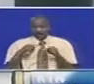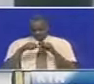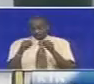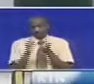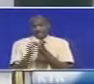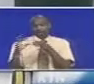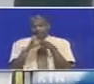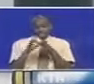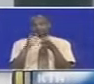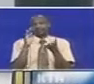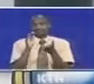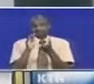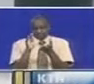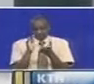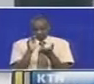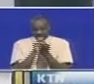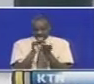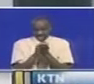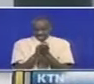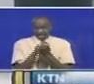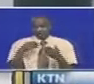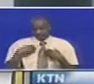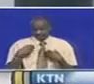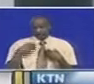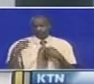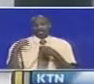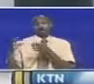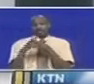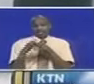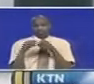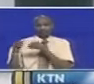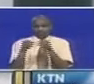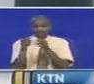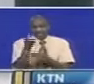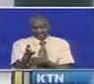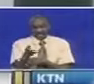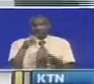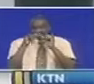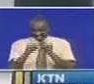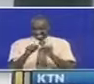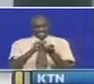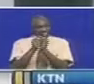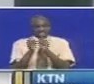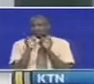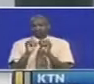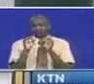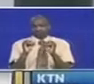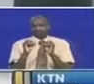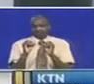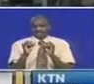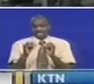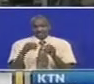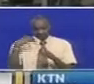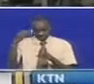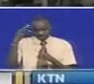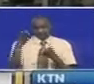cooperative bank with a strategic ownership by the cooperative movement. That will stay. That will not change in the foreseeable